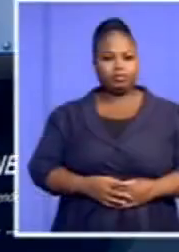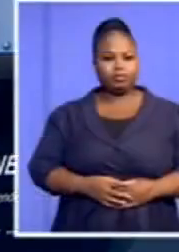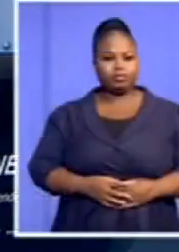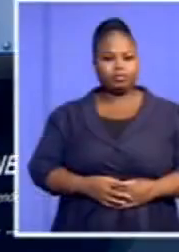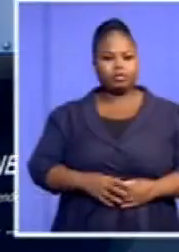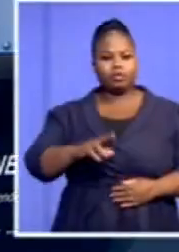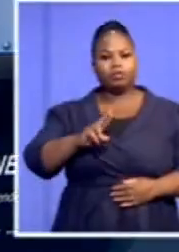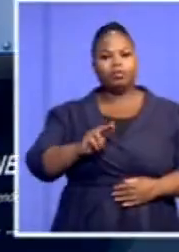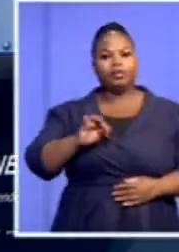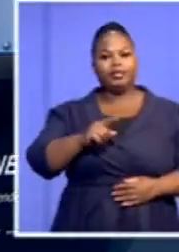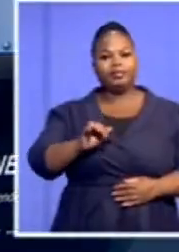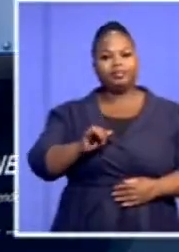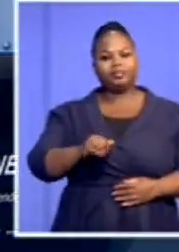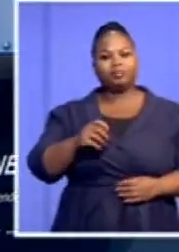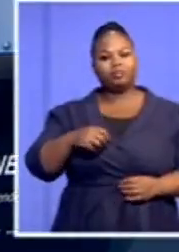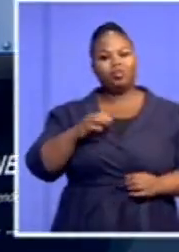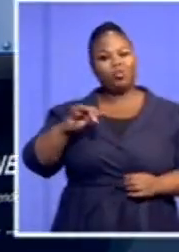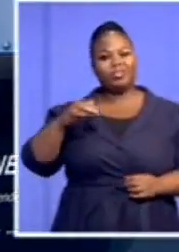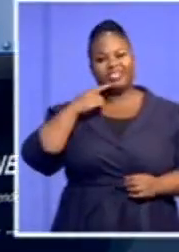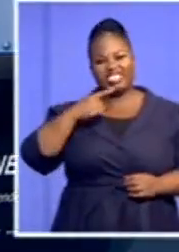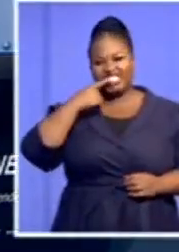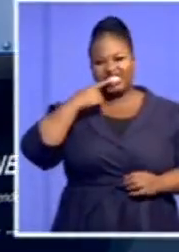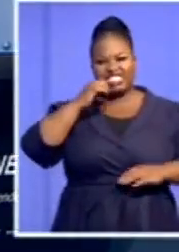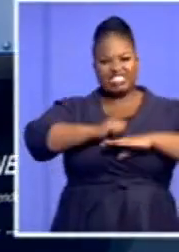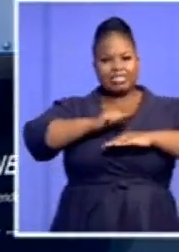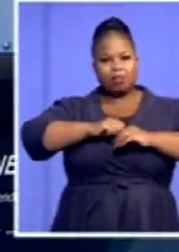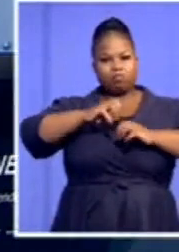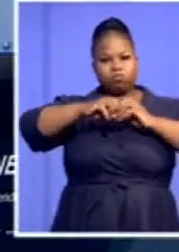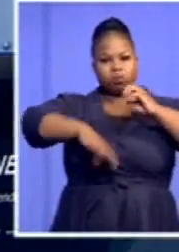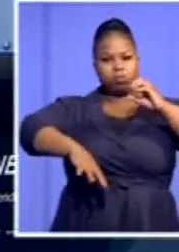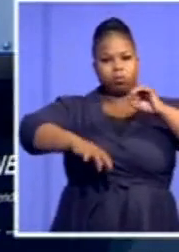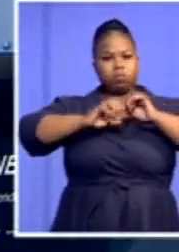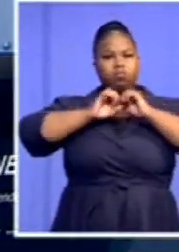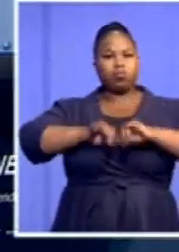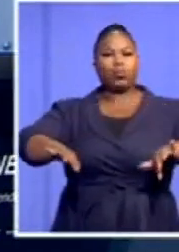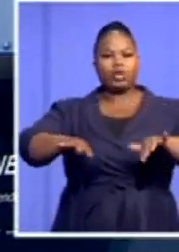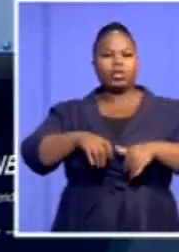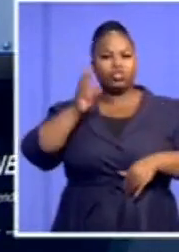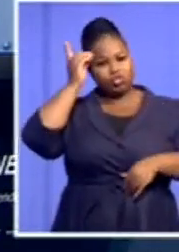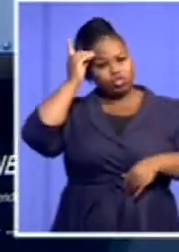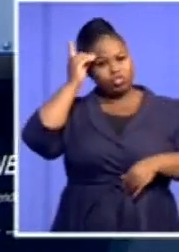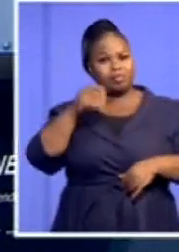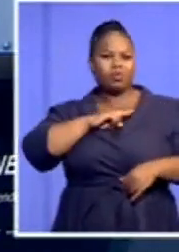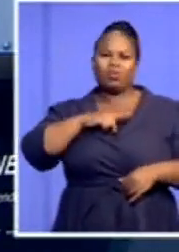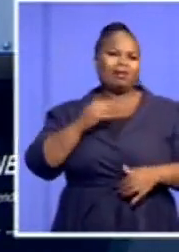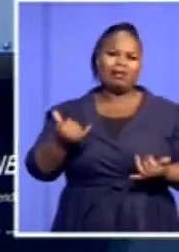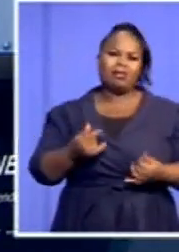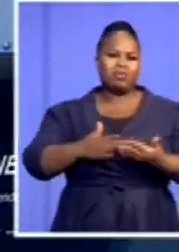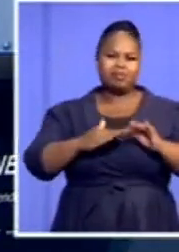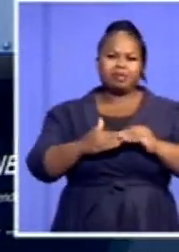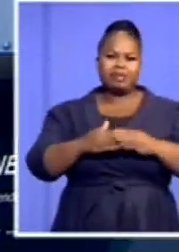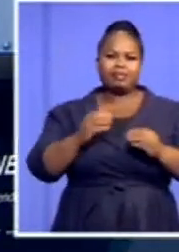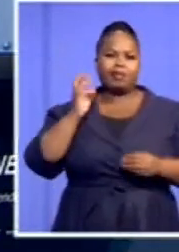due to the storms that was responsible for the damage at its Durban Heights water treatment plant that has led to water shortages across the city and